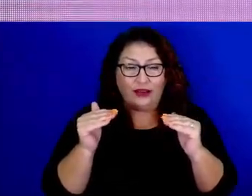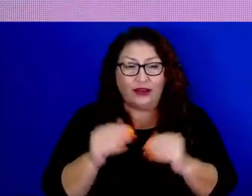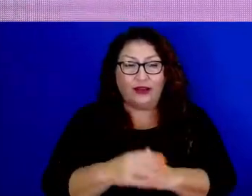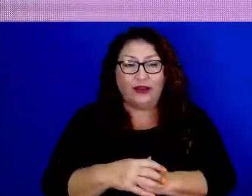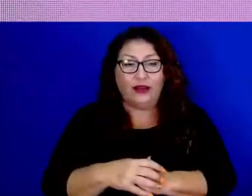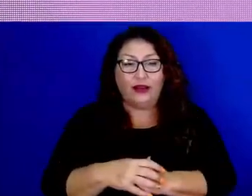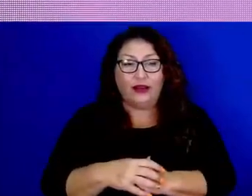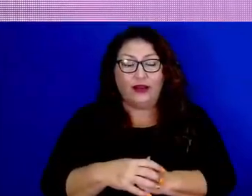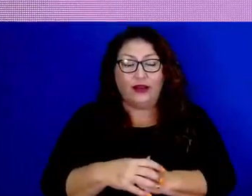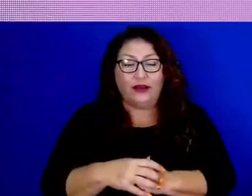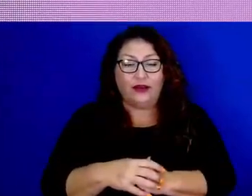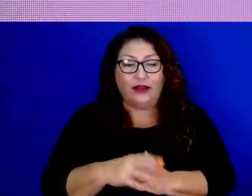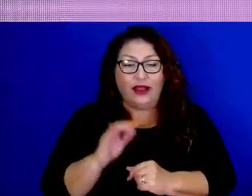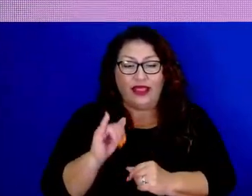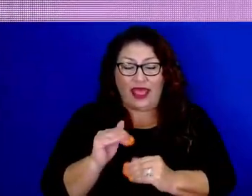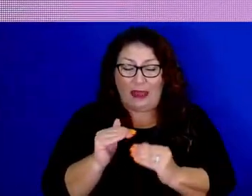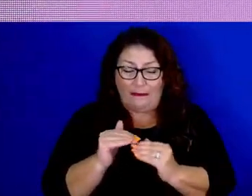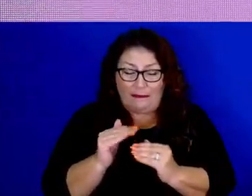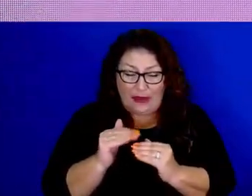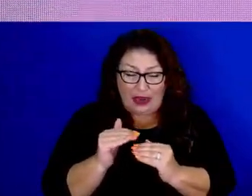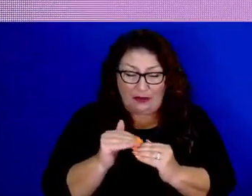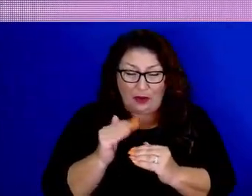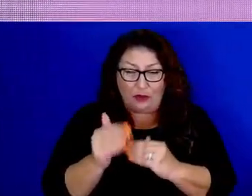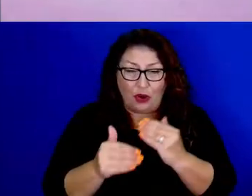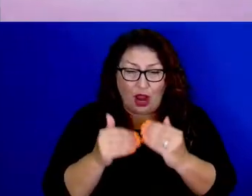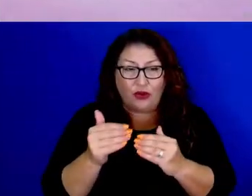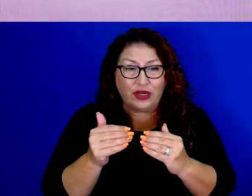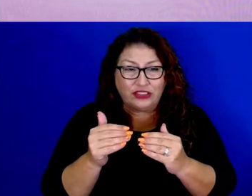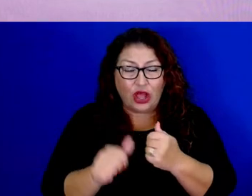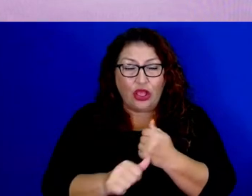progress is threatened by the COVID-19 pandemic.